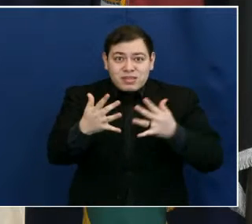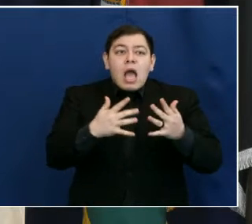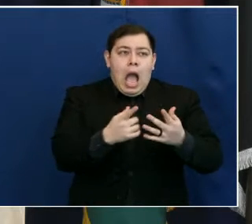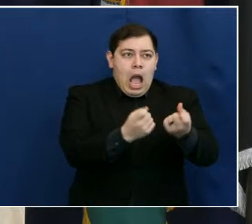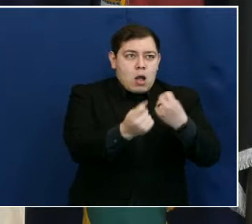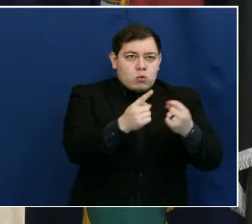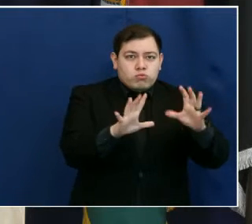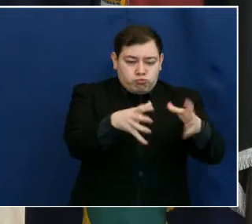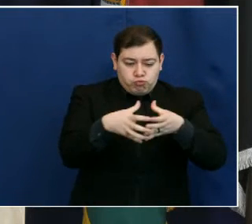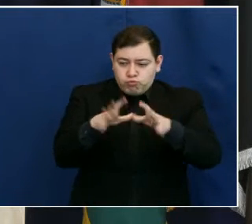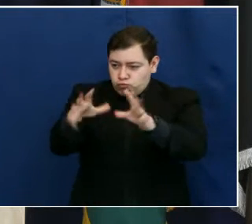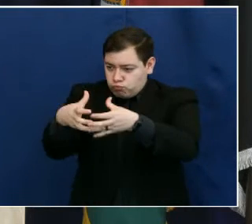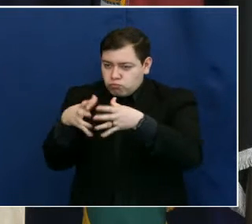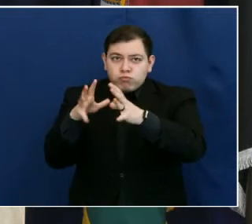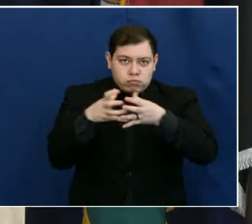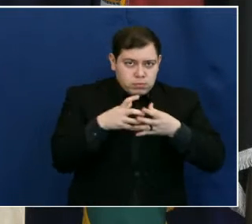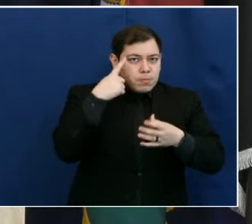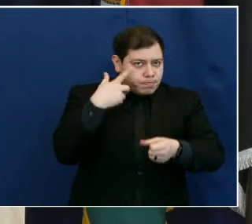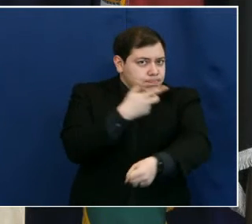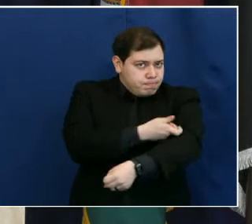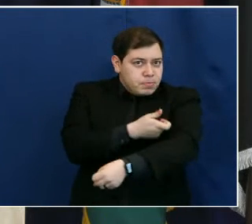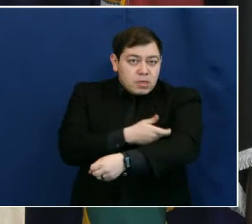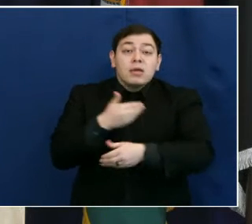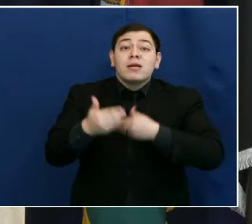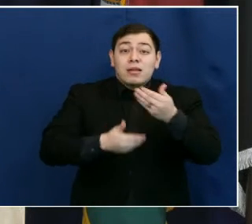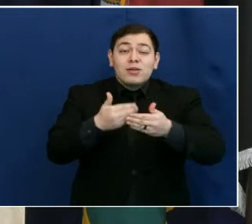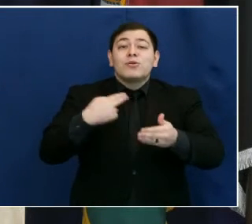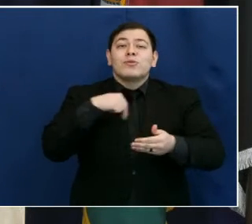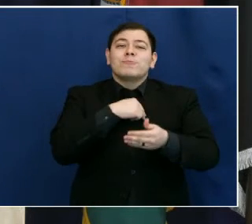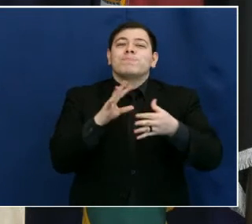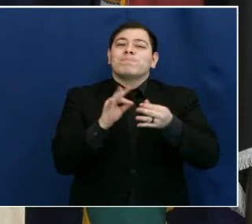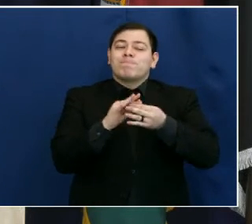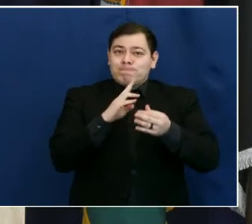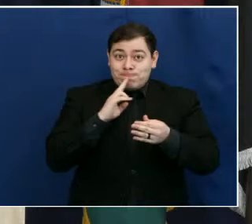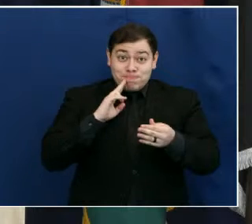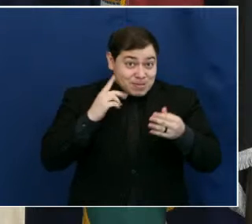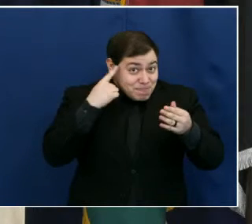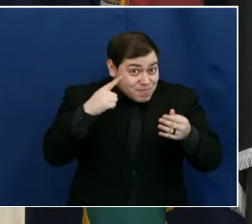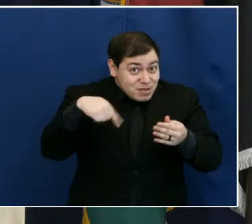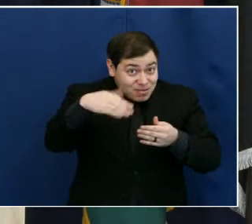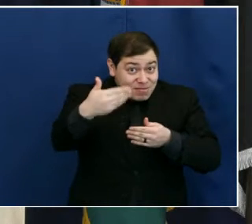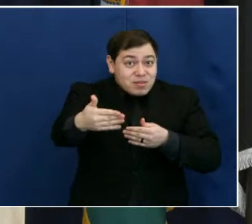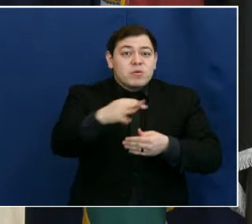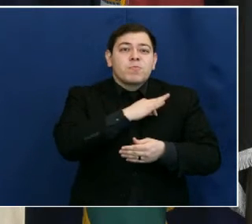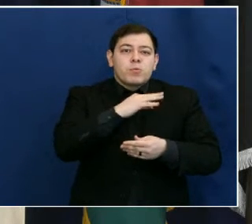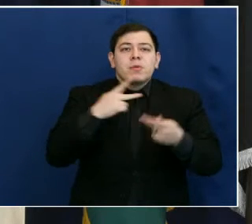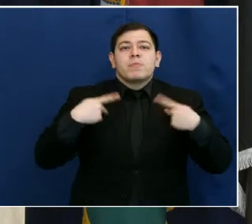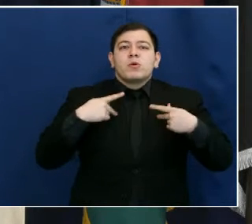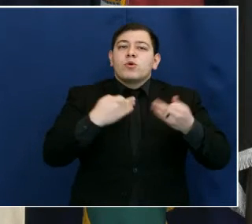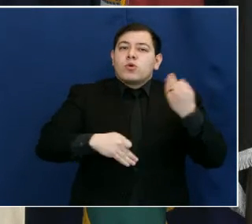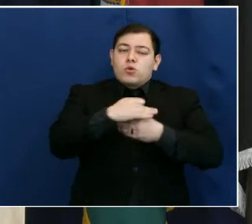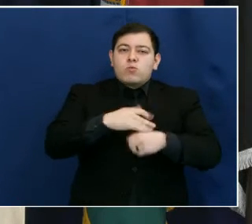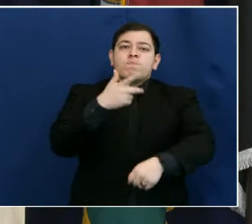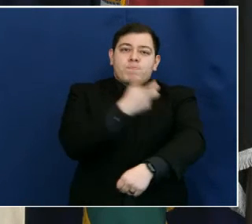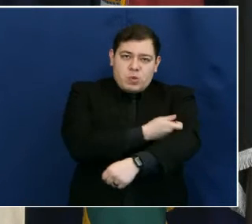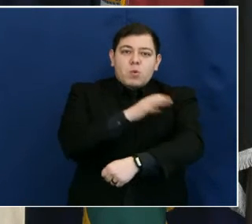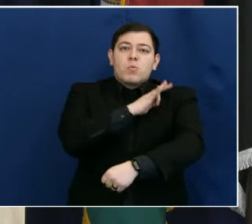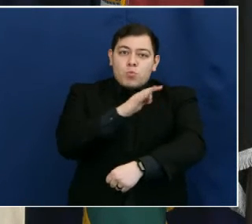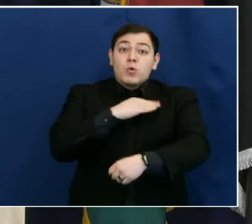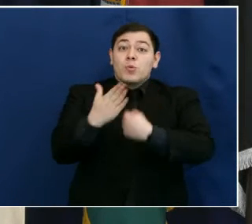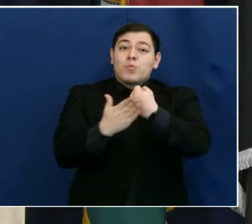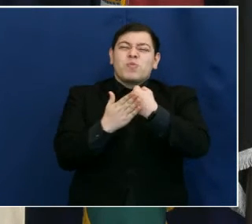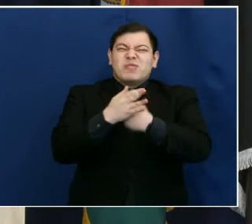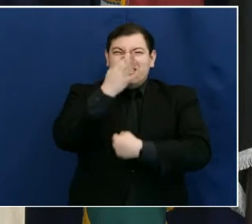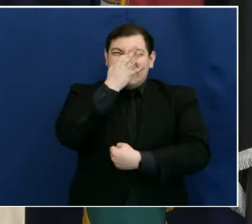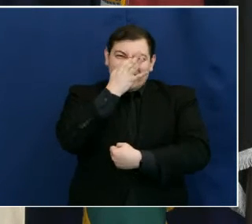mucho gusto informarles sobre el progreso significativo que hemos tenido y seguimos trabajando para que todo el mundo tenga vacuna en sus brazos